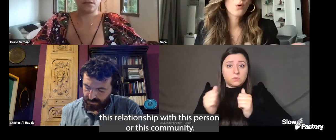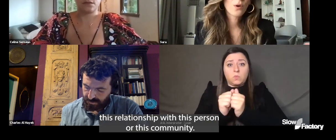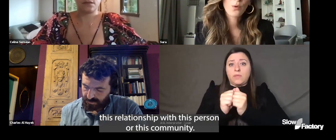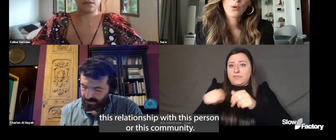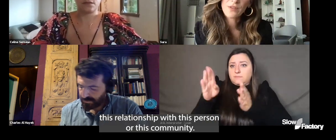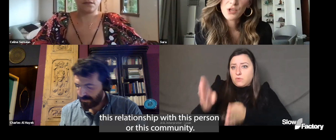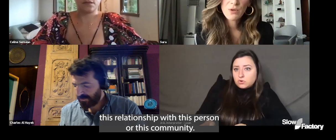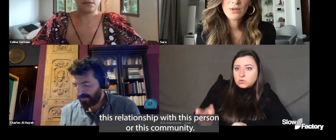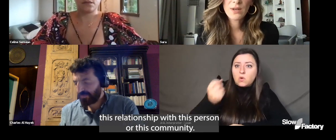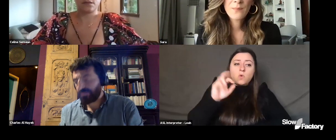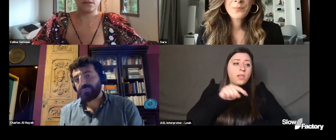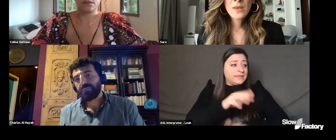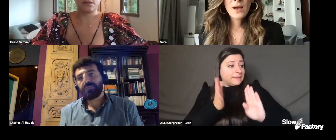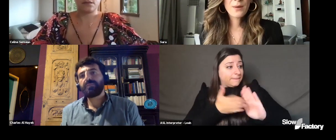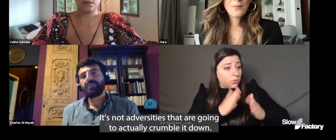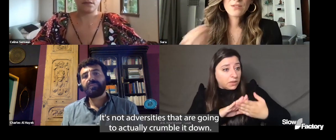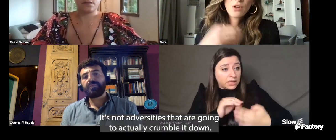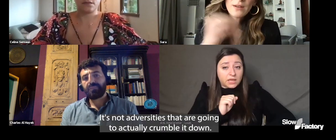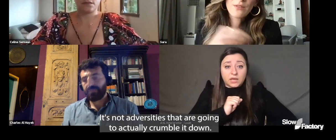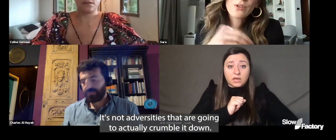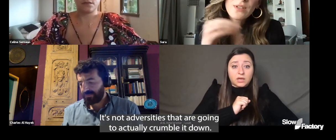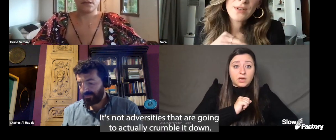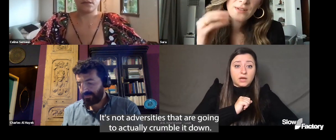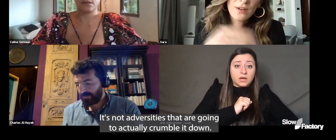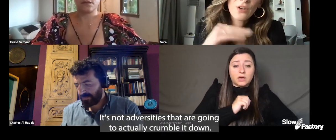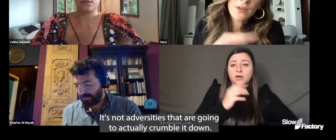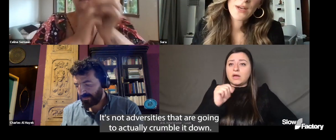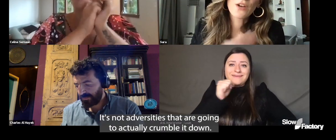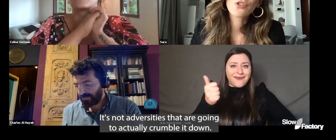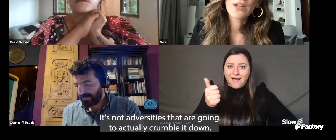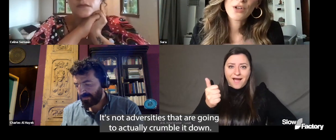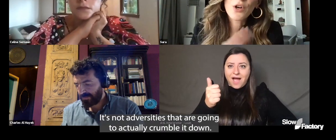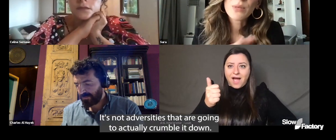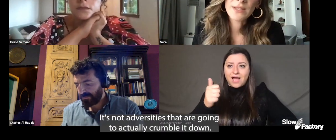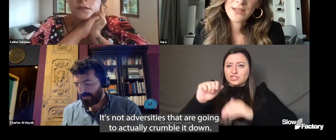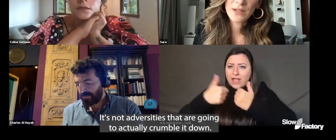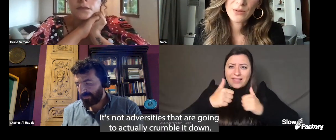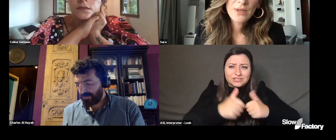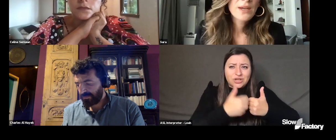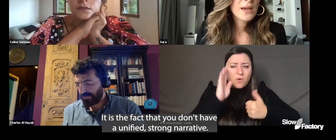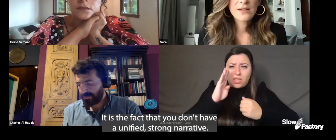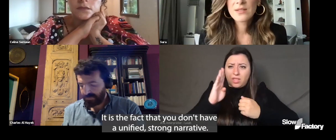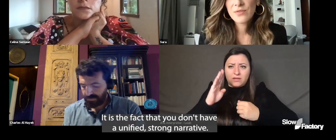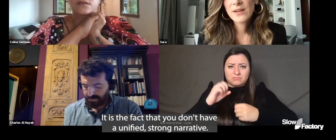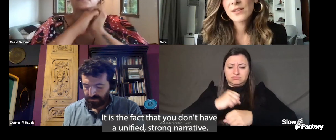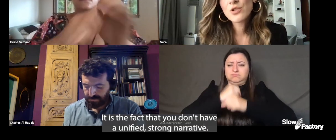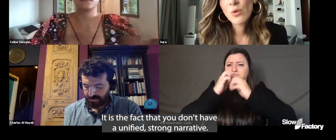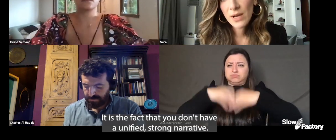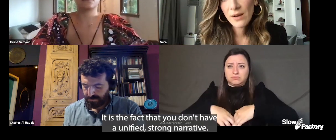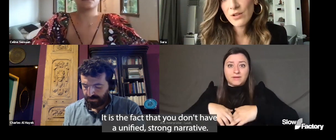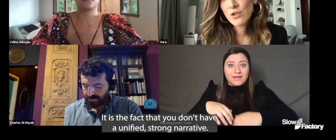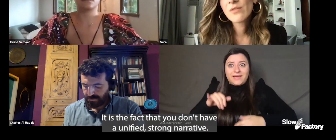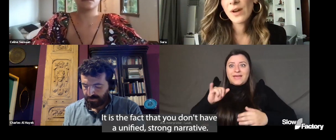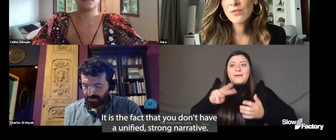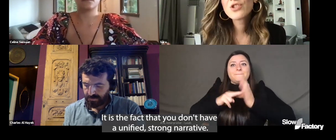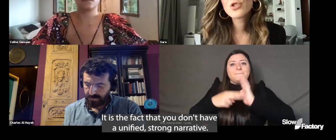person or this community, it's not adversities that are going to actually crumble it down. It is the fact that you don't